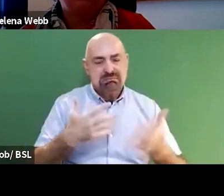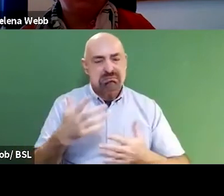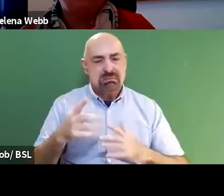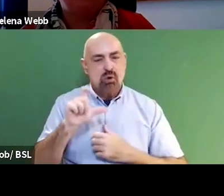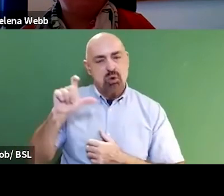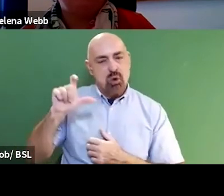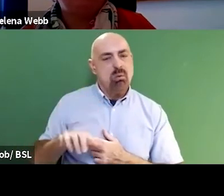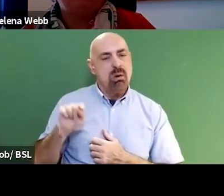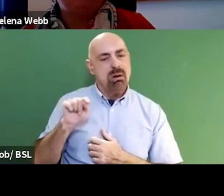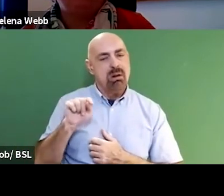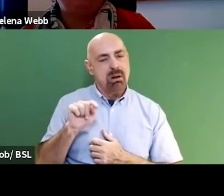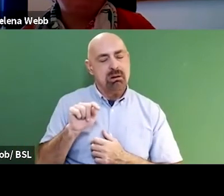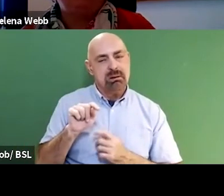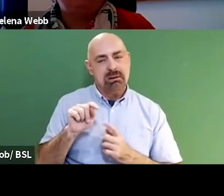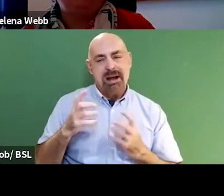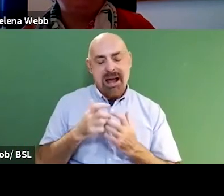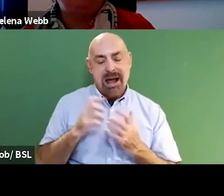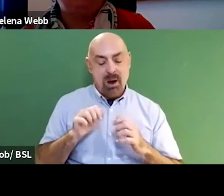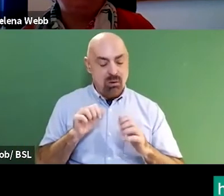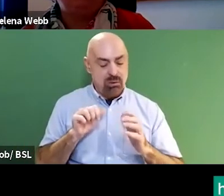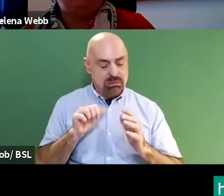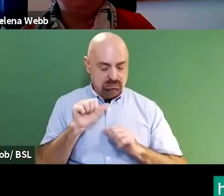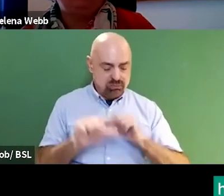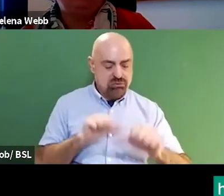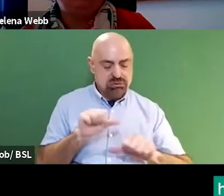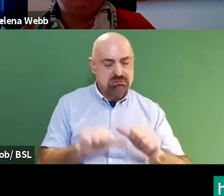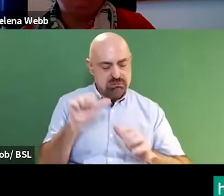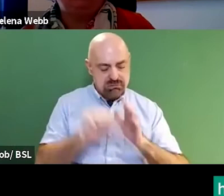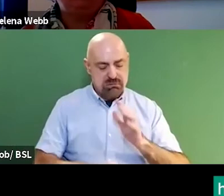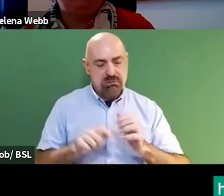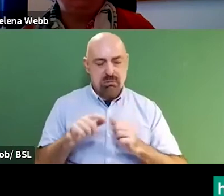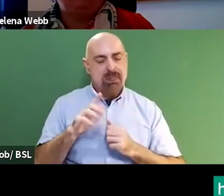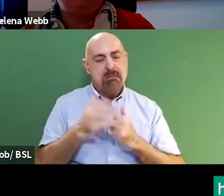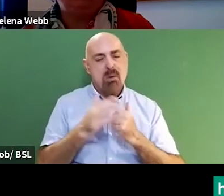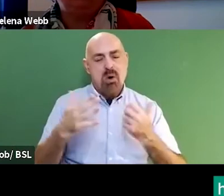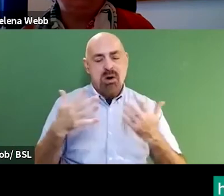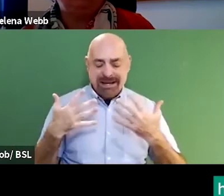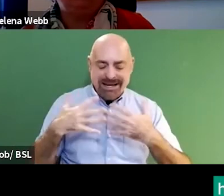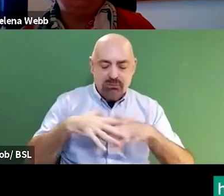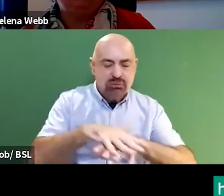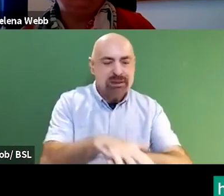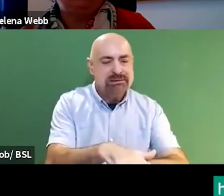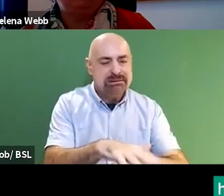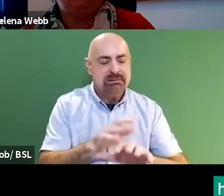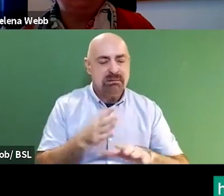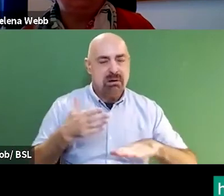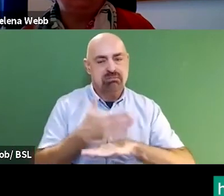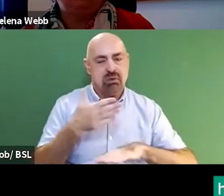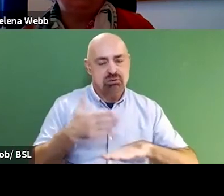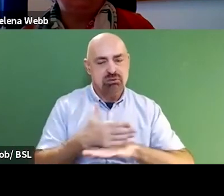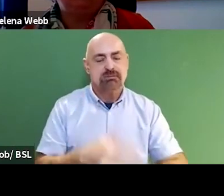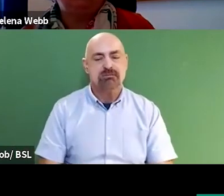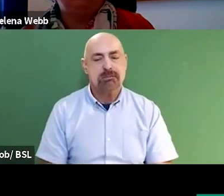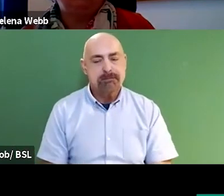worked with, undertook the process of having a more integrated approach and an integrated